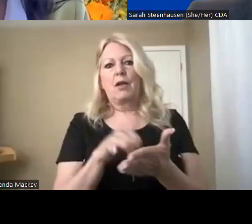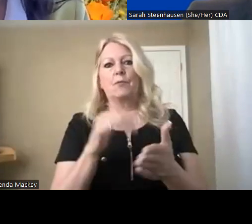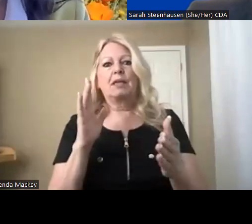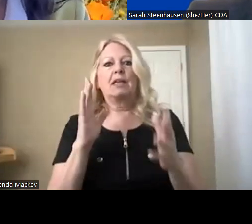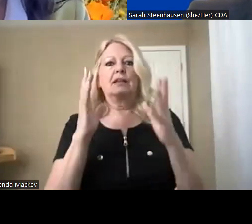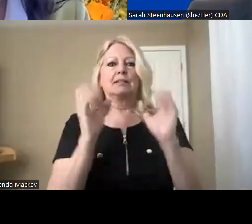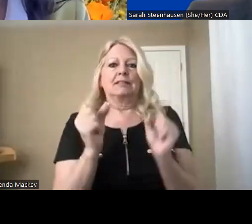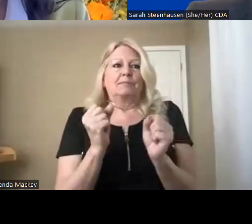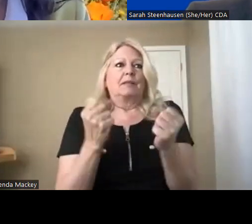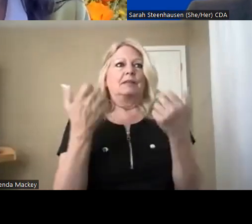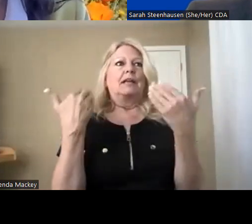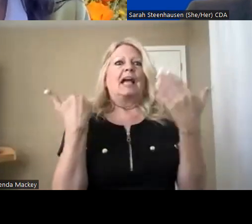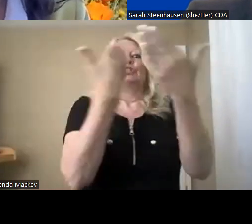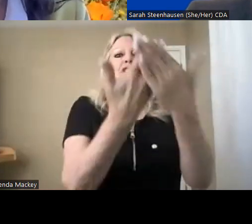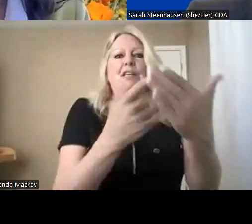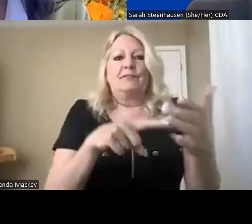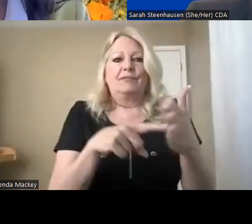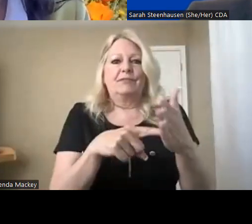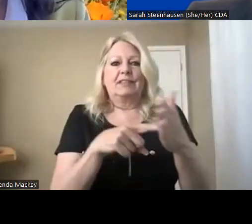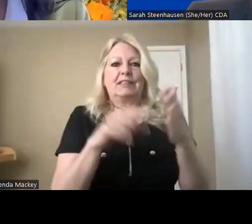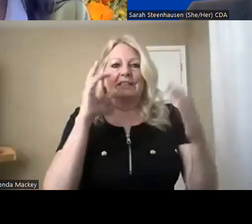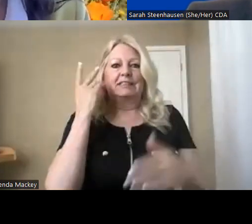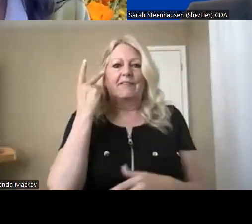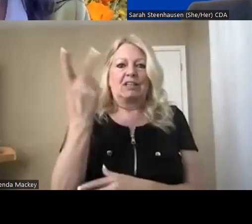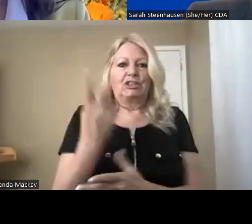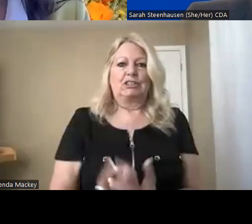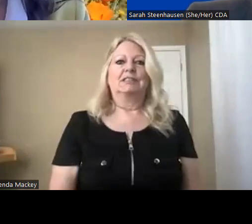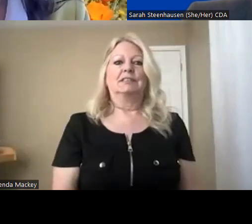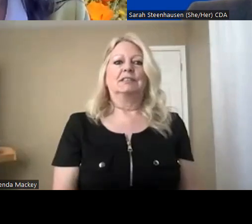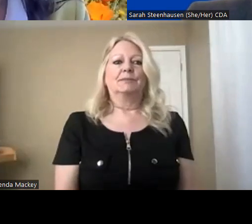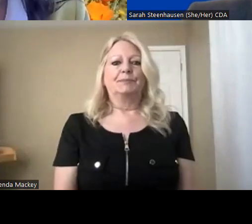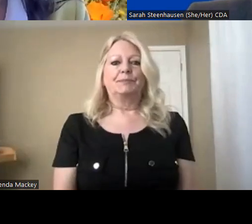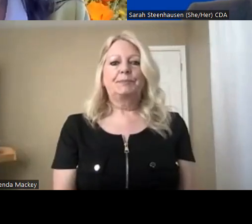So thank you for that question. I don't know if anybody else wants to add into that.